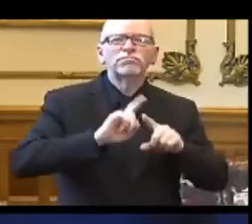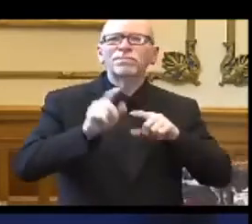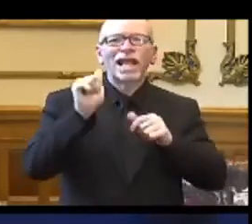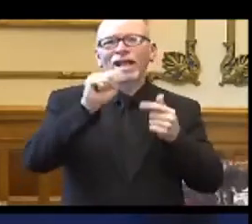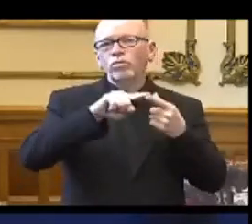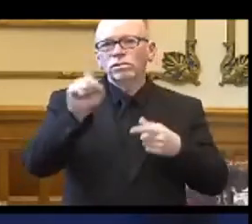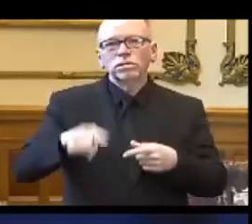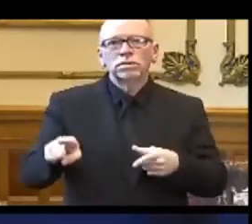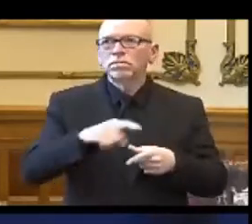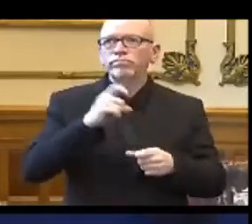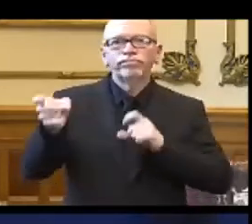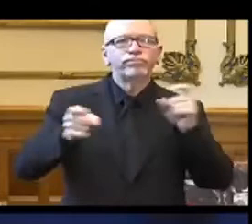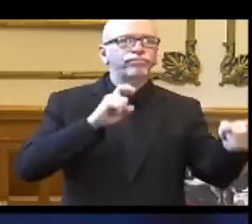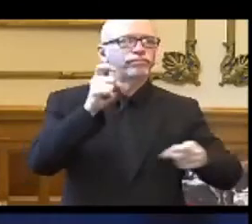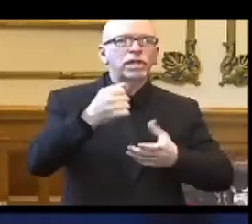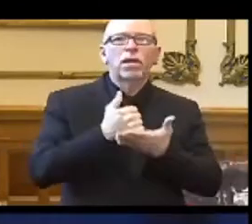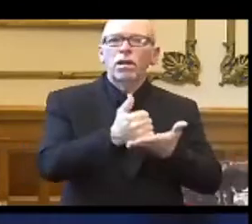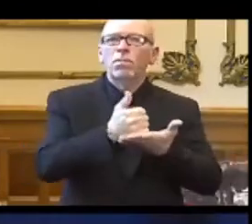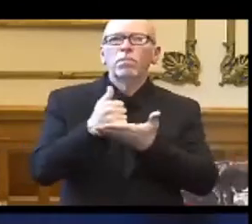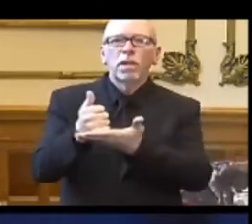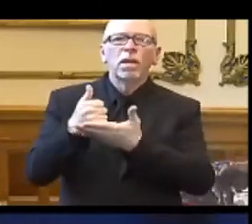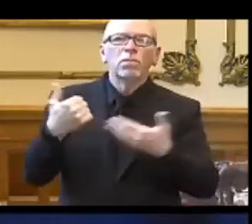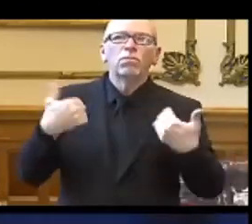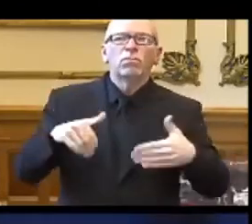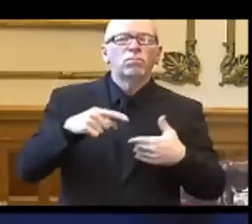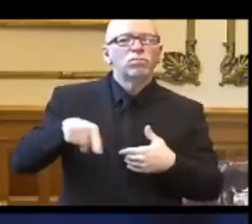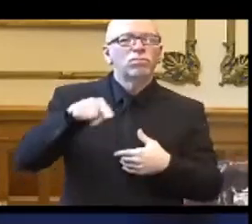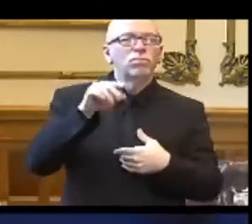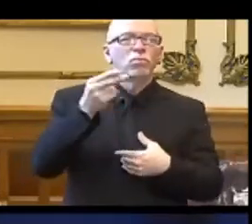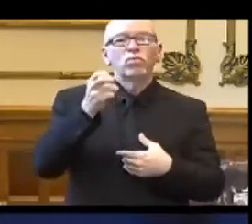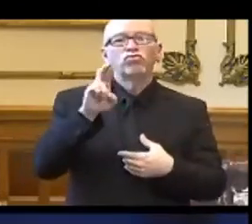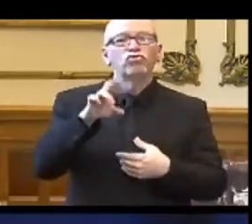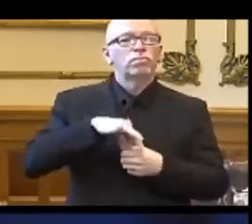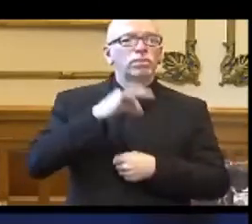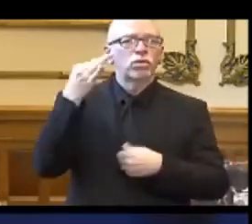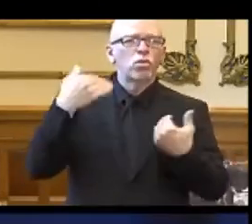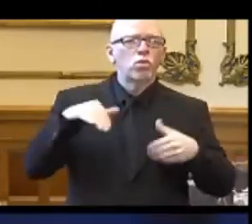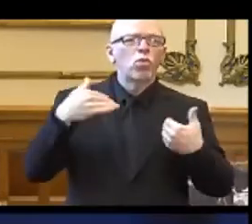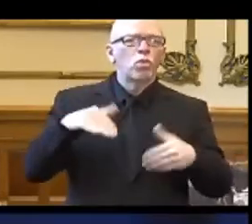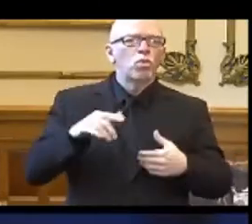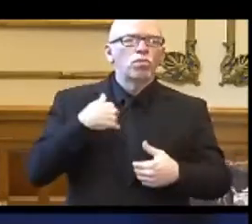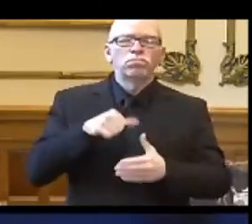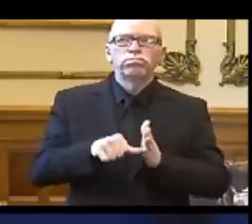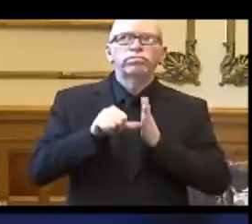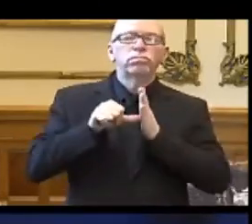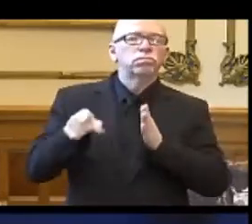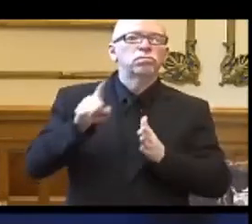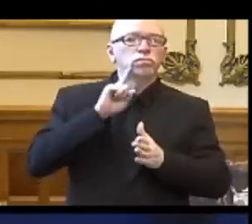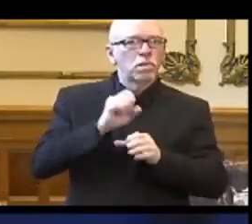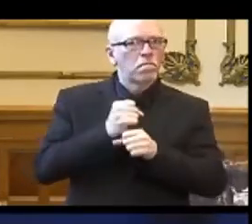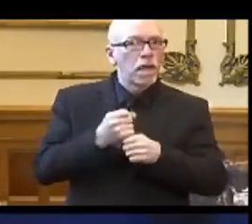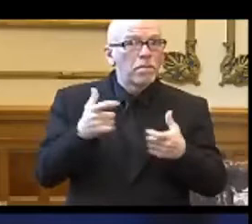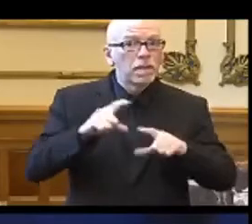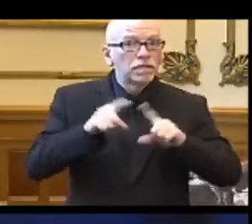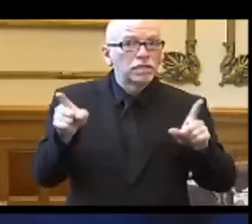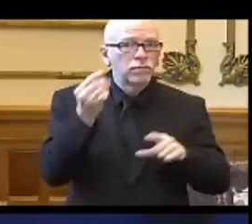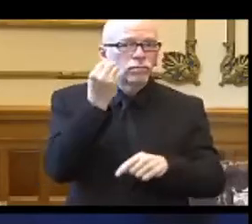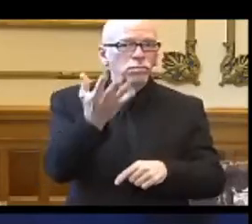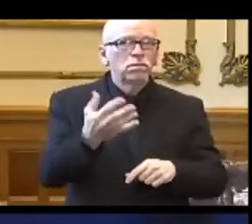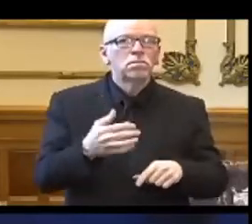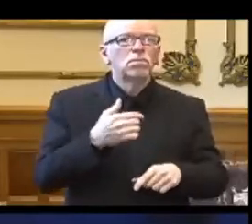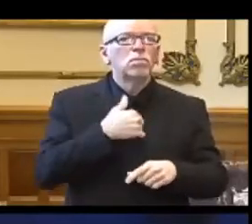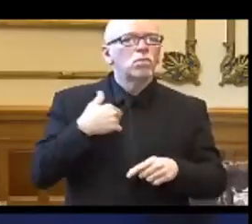Z. The generosity and the Hoosier spirit is alive and well. And that has made a significant difference in where we